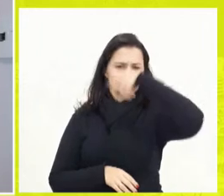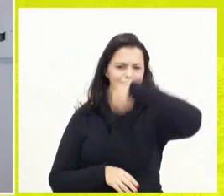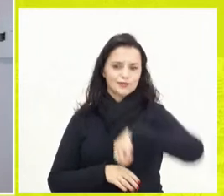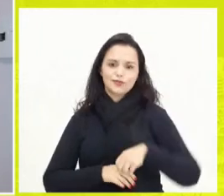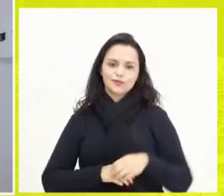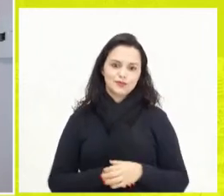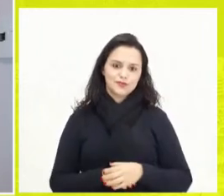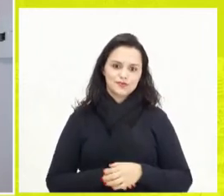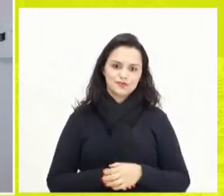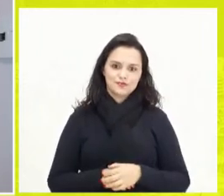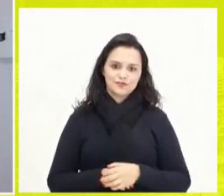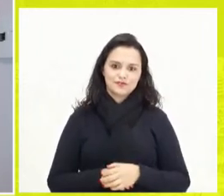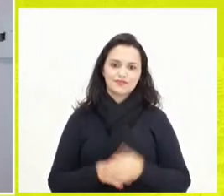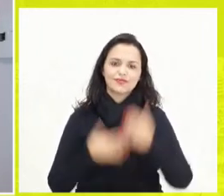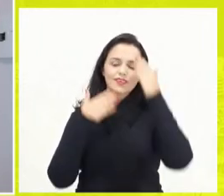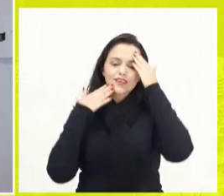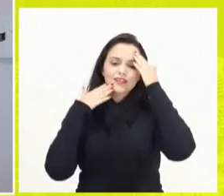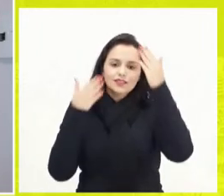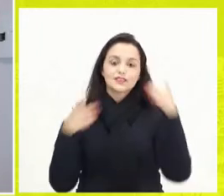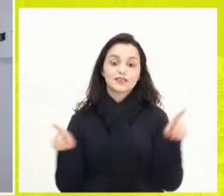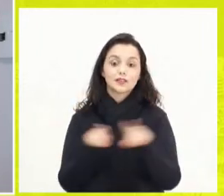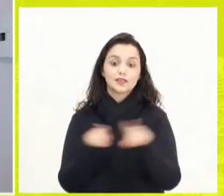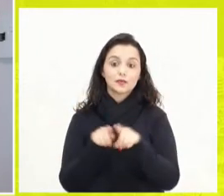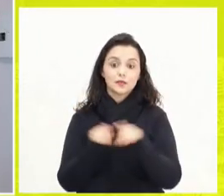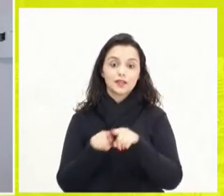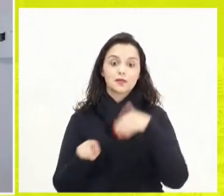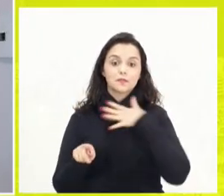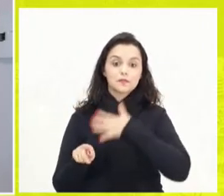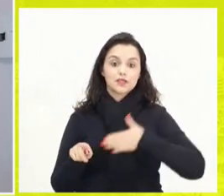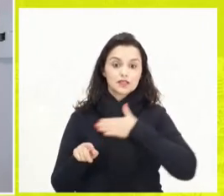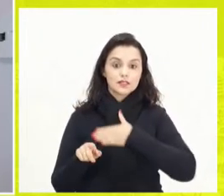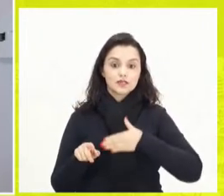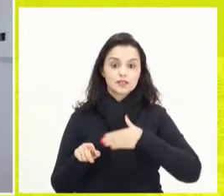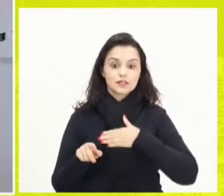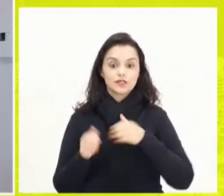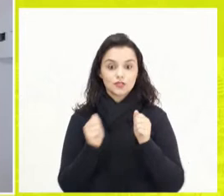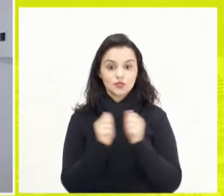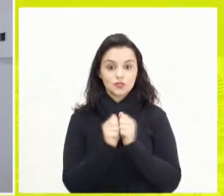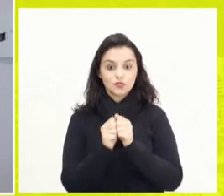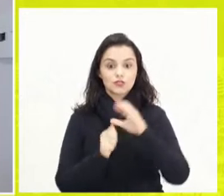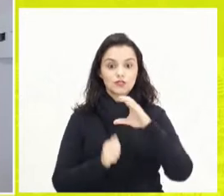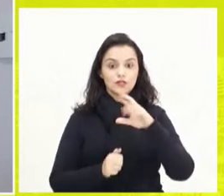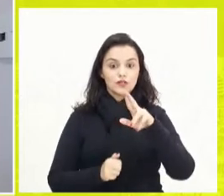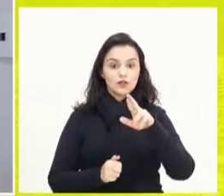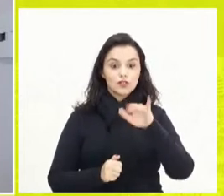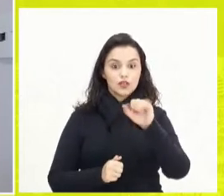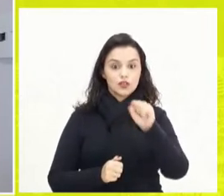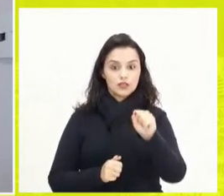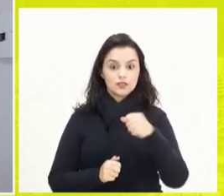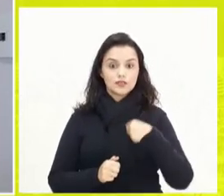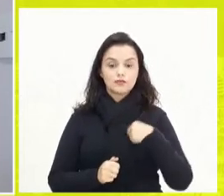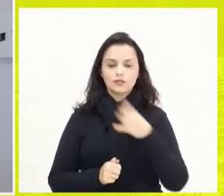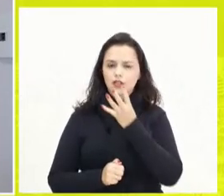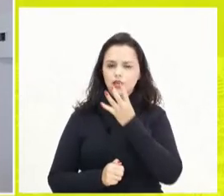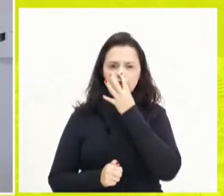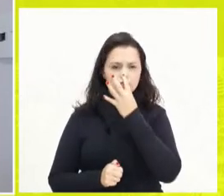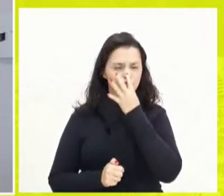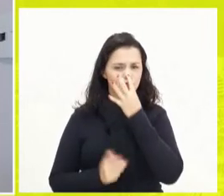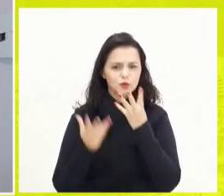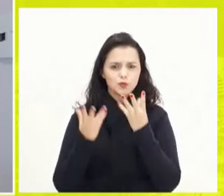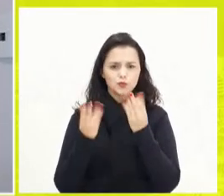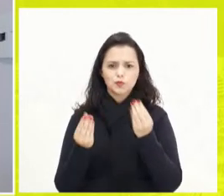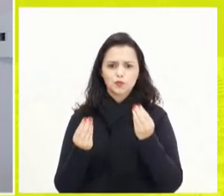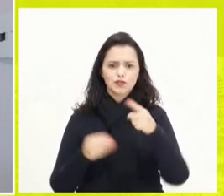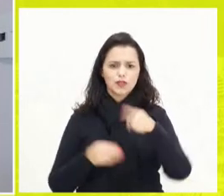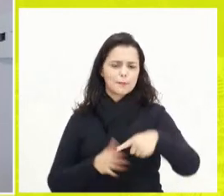a new website of lupa which is really cool such a pleasure to be here with chris i really admire chris this is